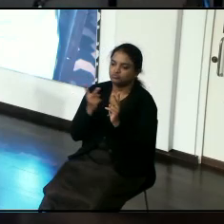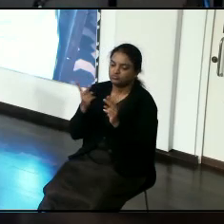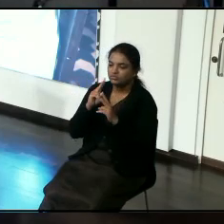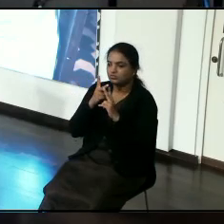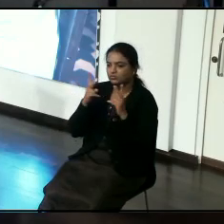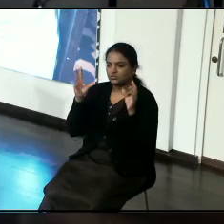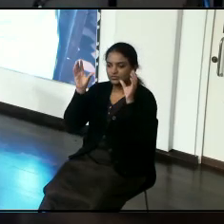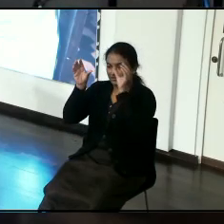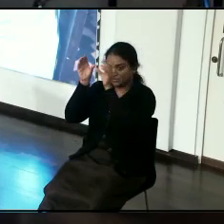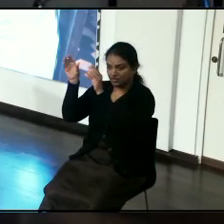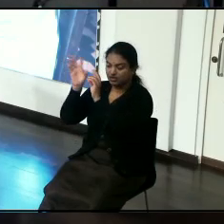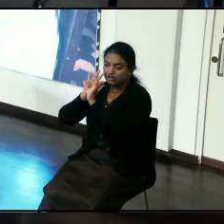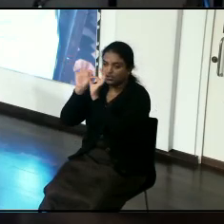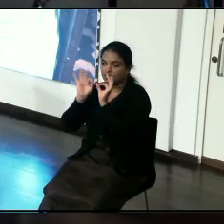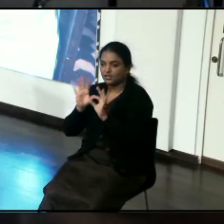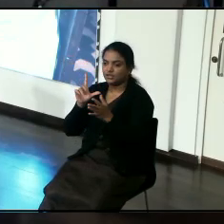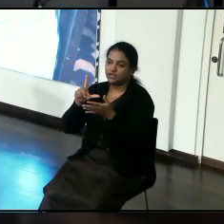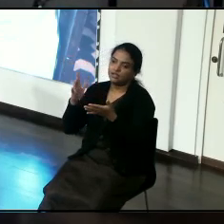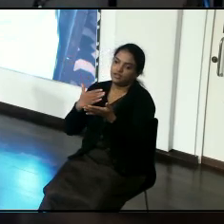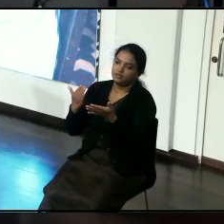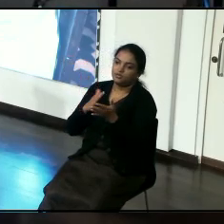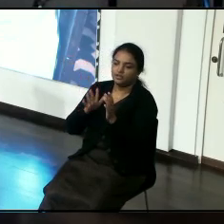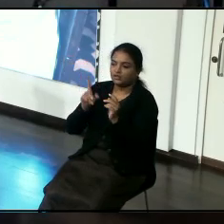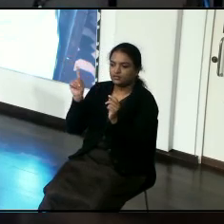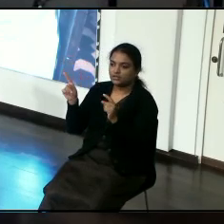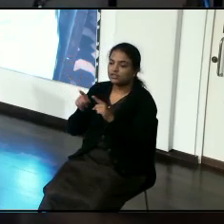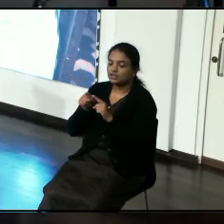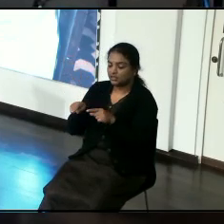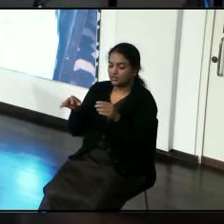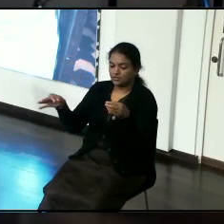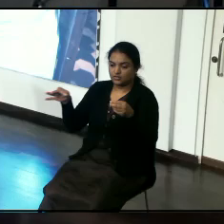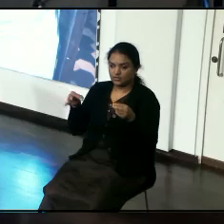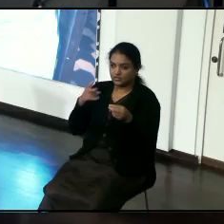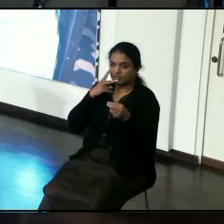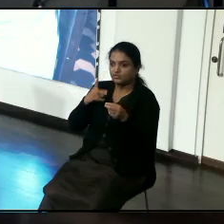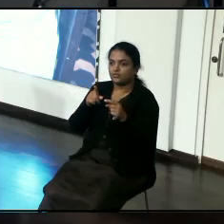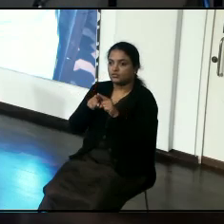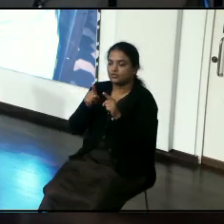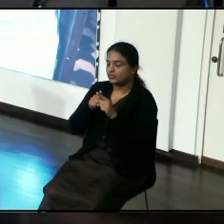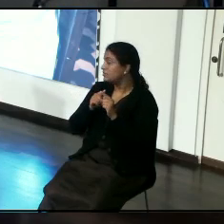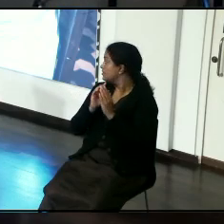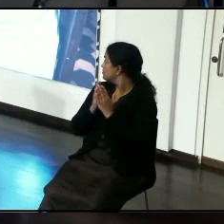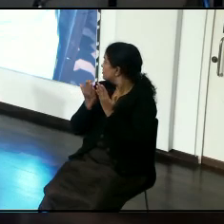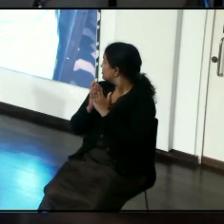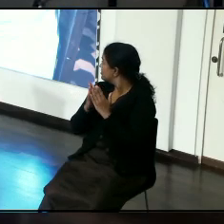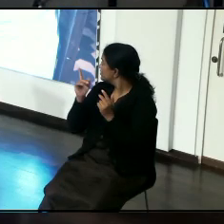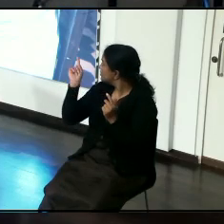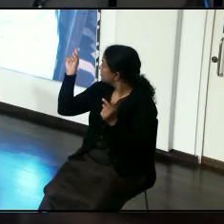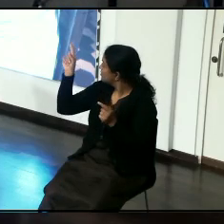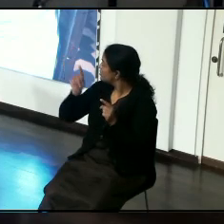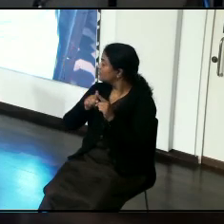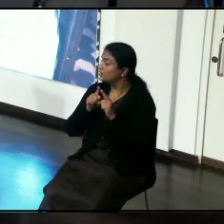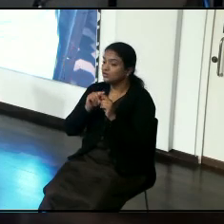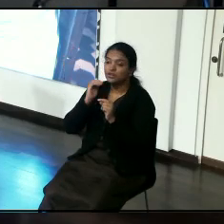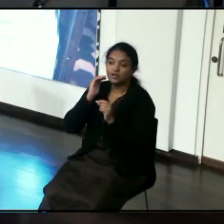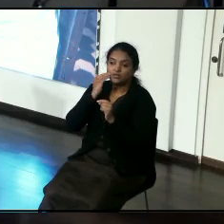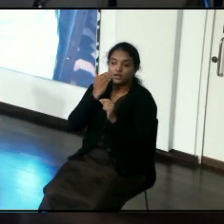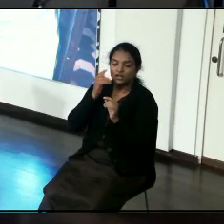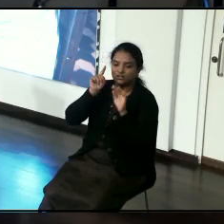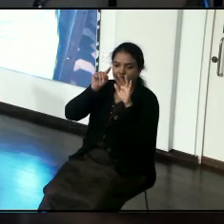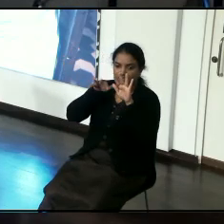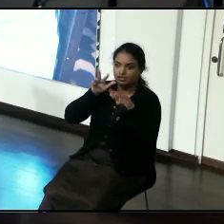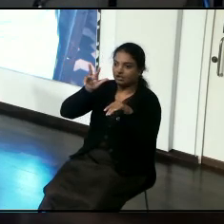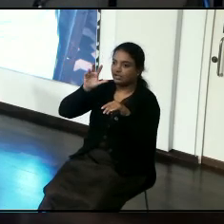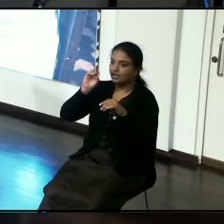archive on the history of Goa. Here he's holding a copy of the Illustrated Weekly, probably from 1980. And the